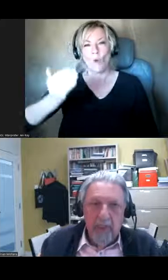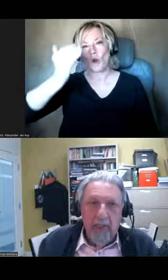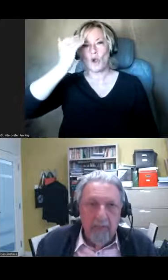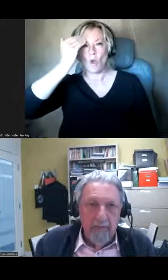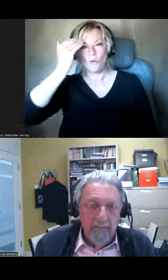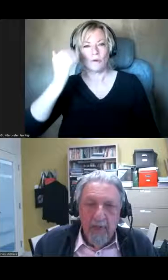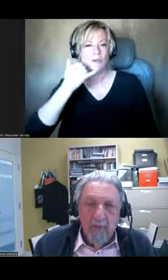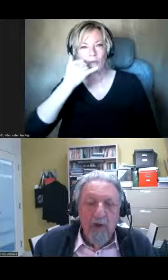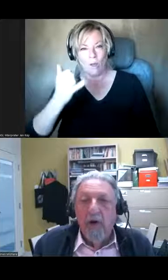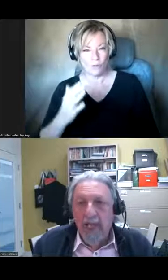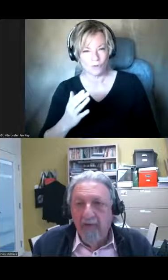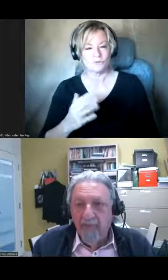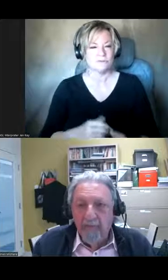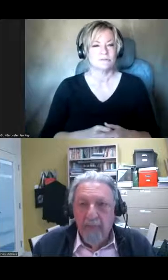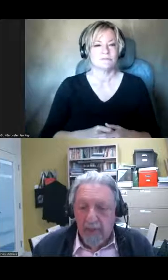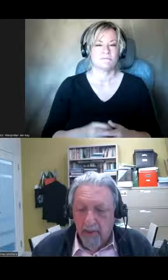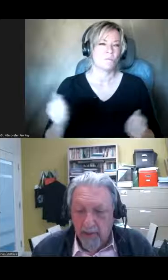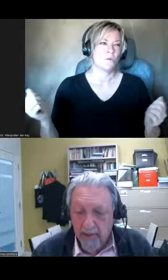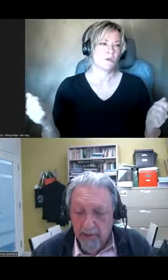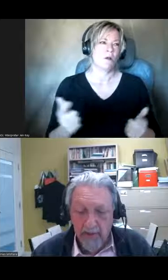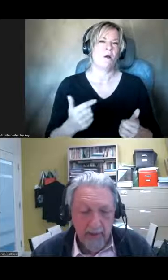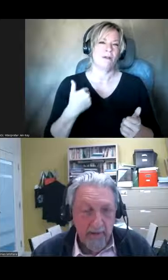callers. We all have them.